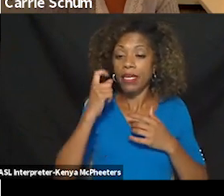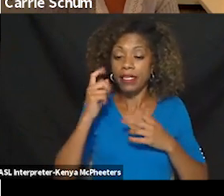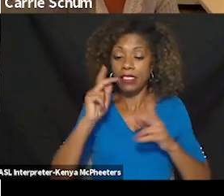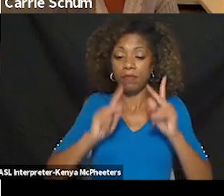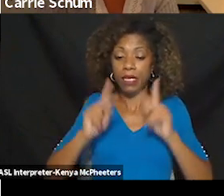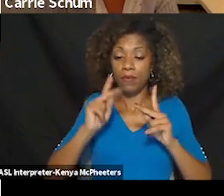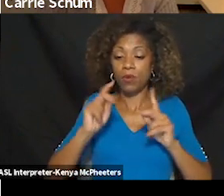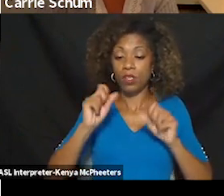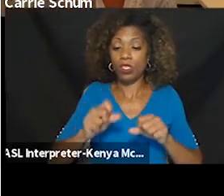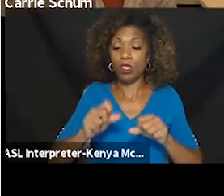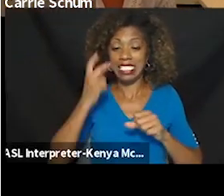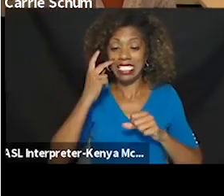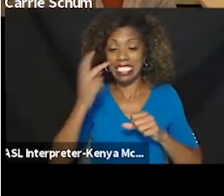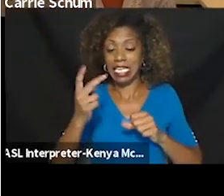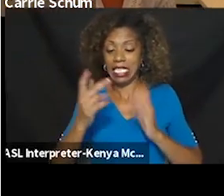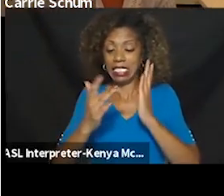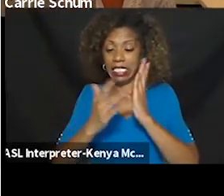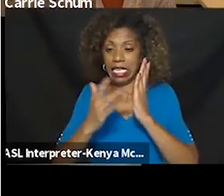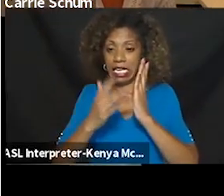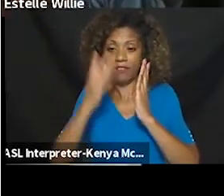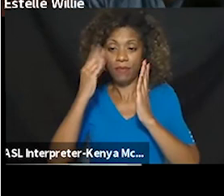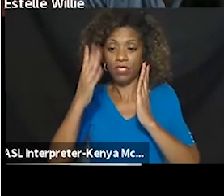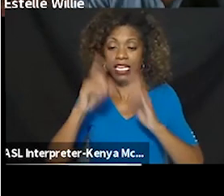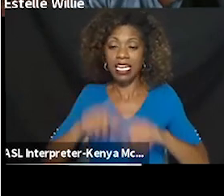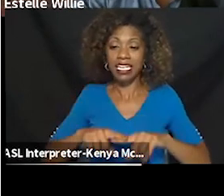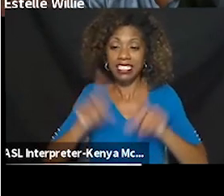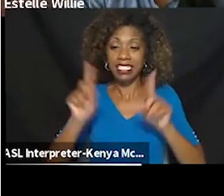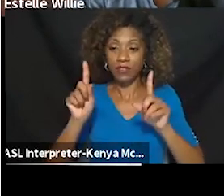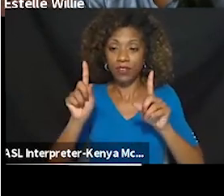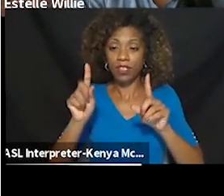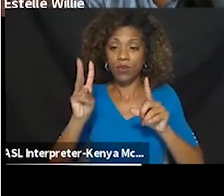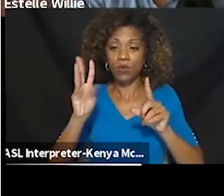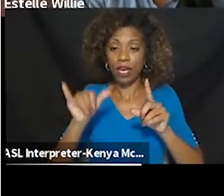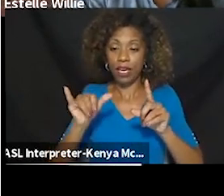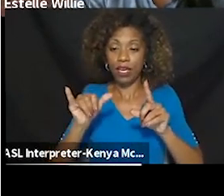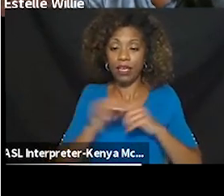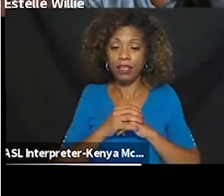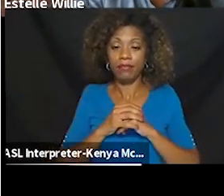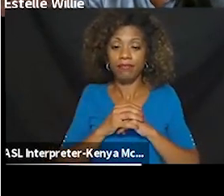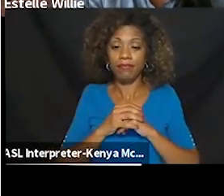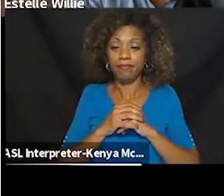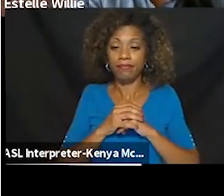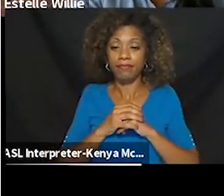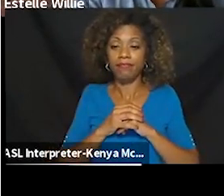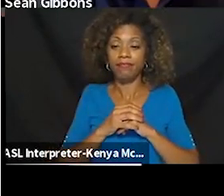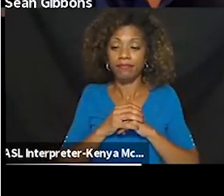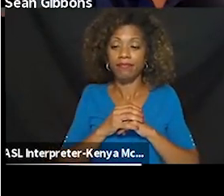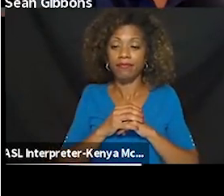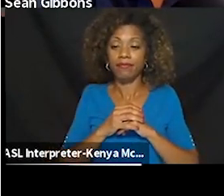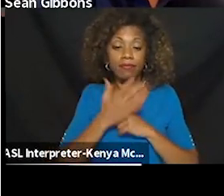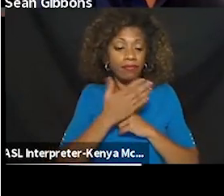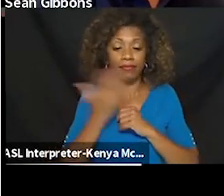information in a different light. And I guess I could build on that, if that's okay. We have some time. Yes,